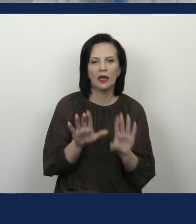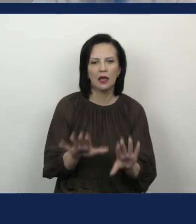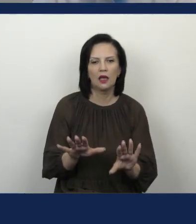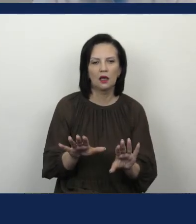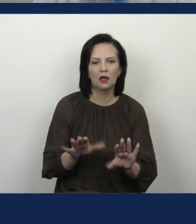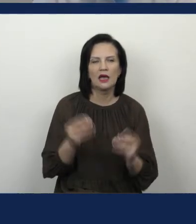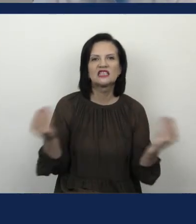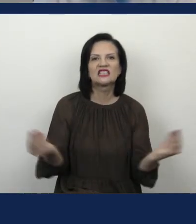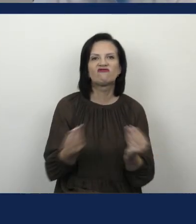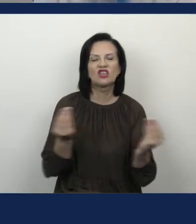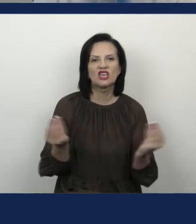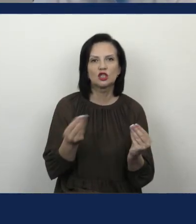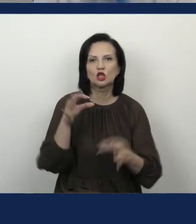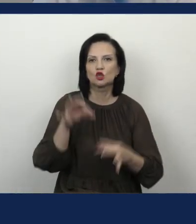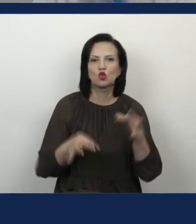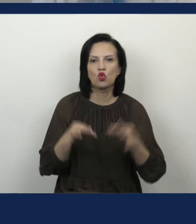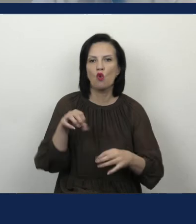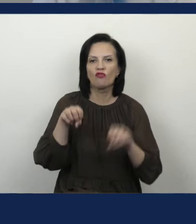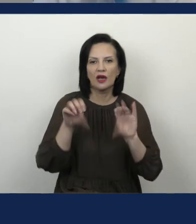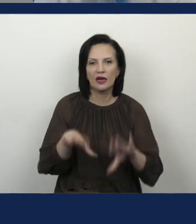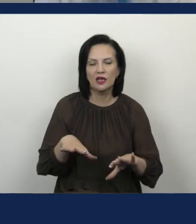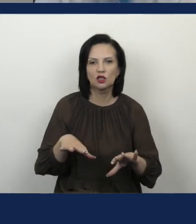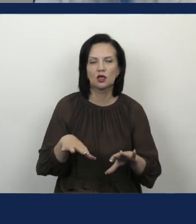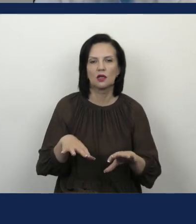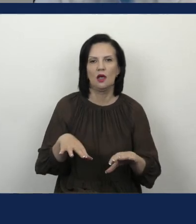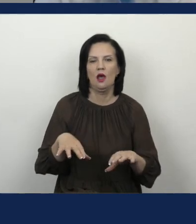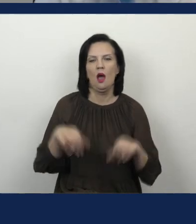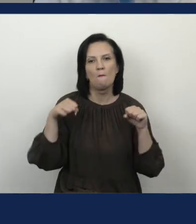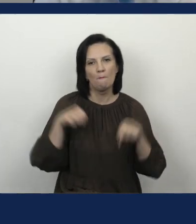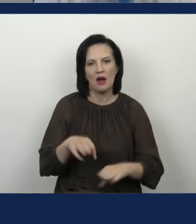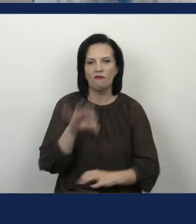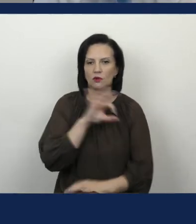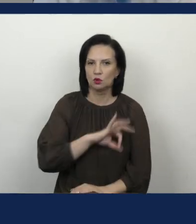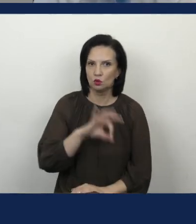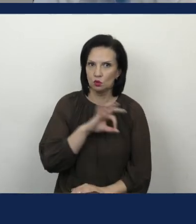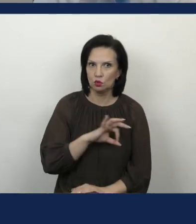it will deal with some very recent